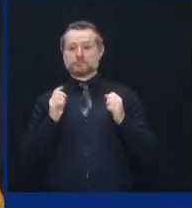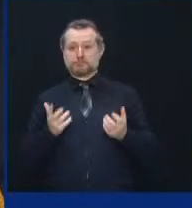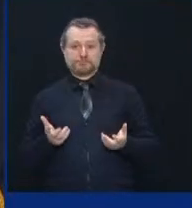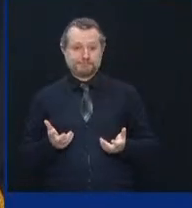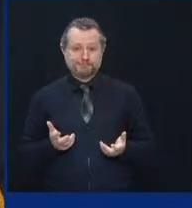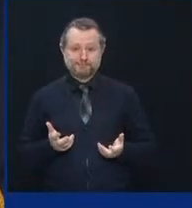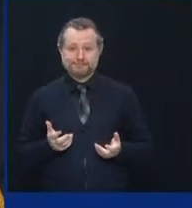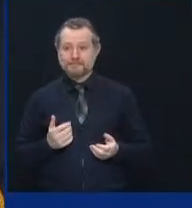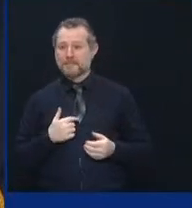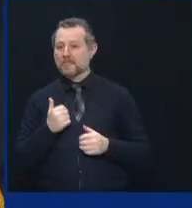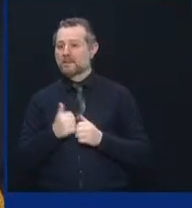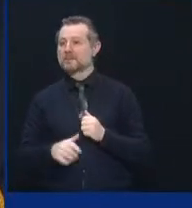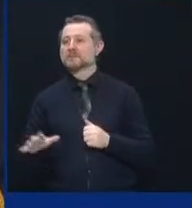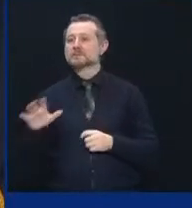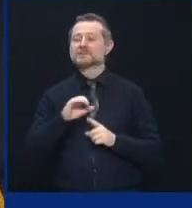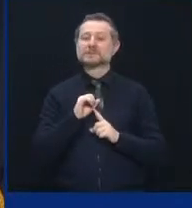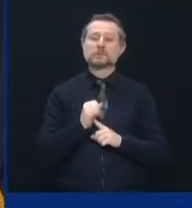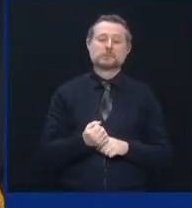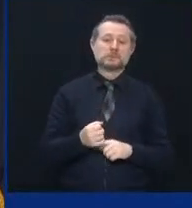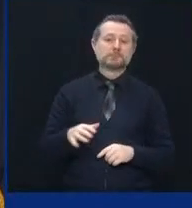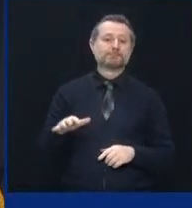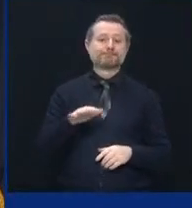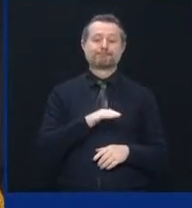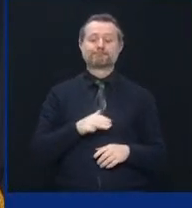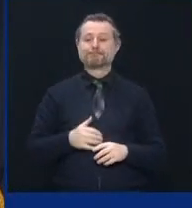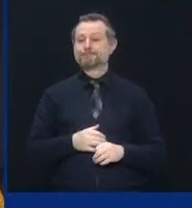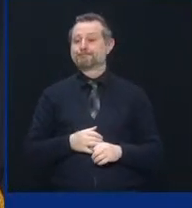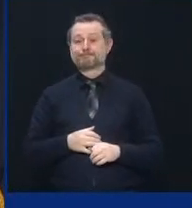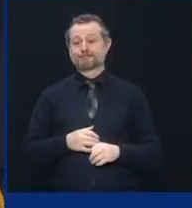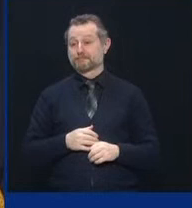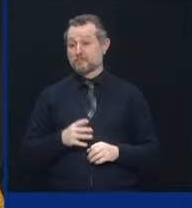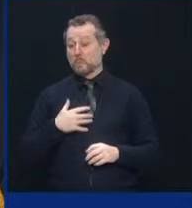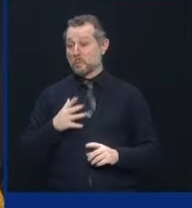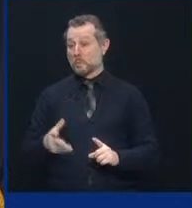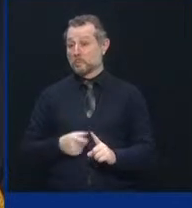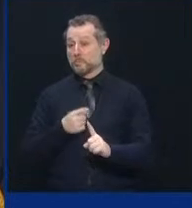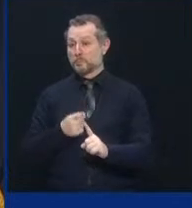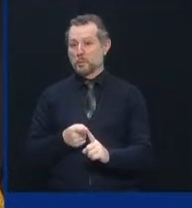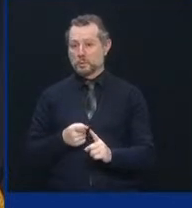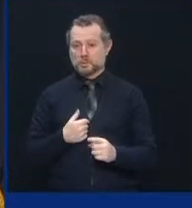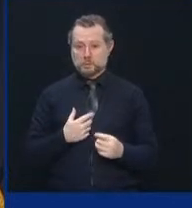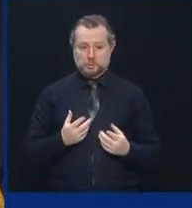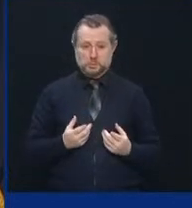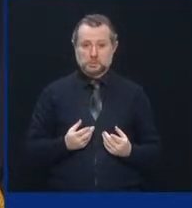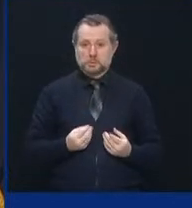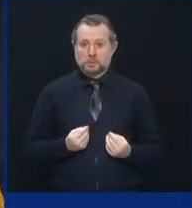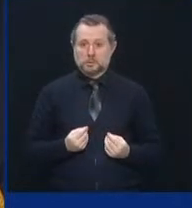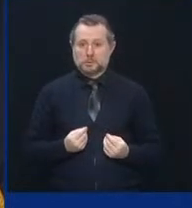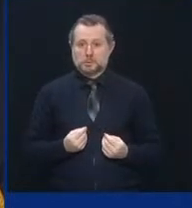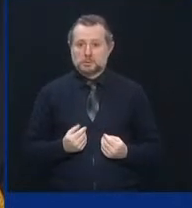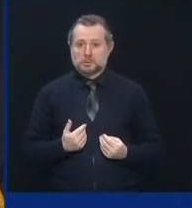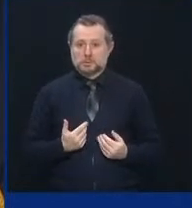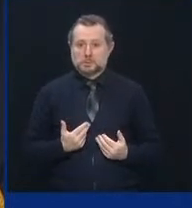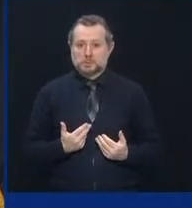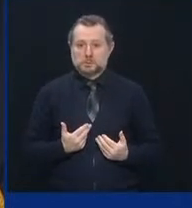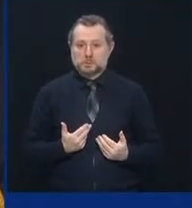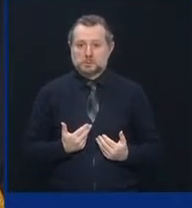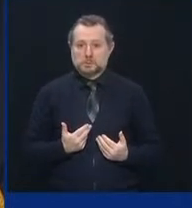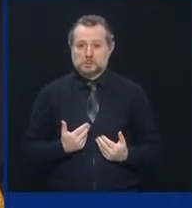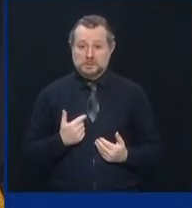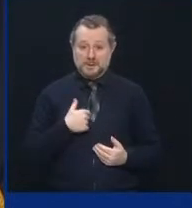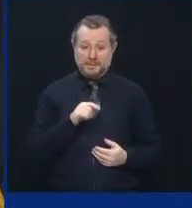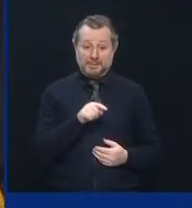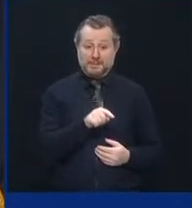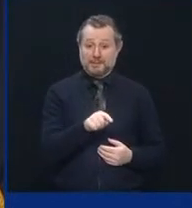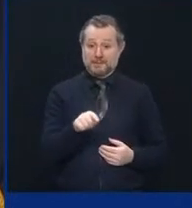going to come down to what we do. That's the incredible